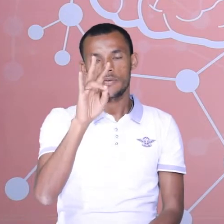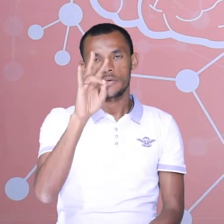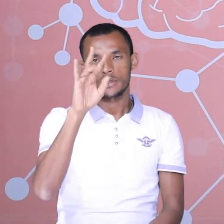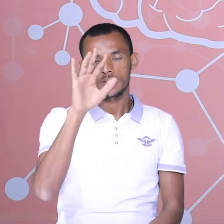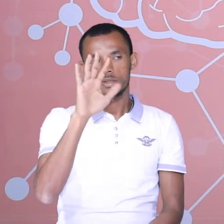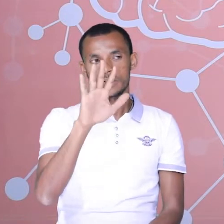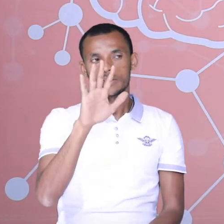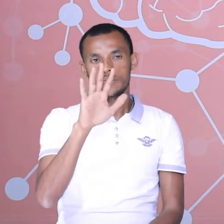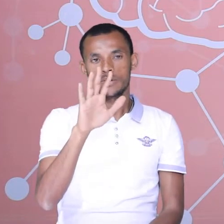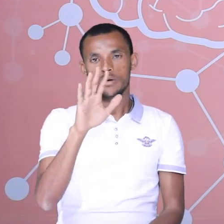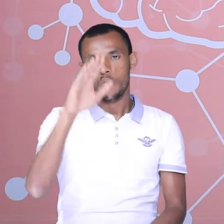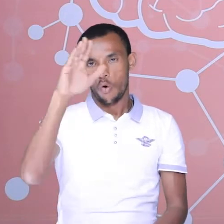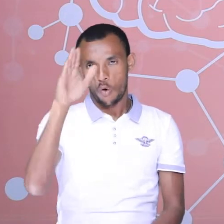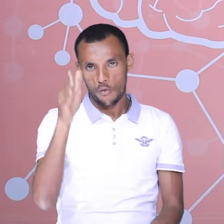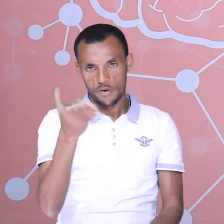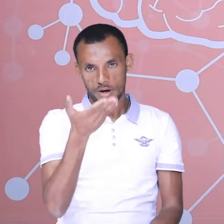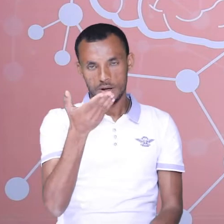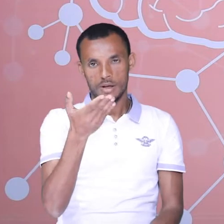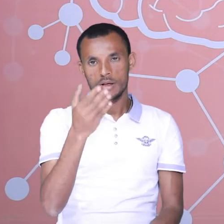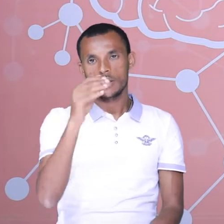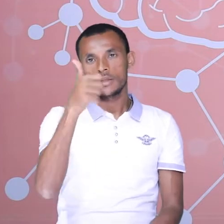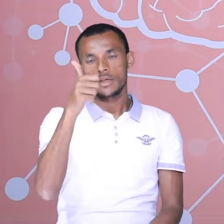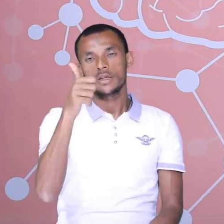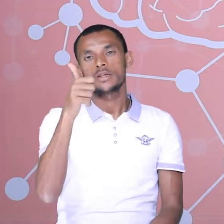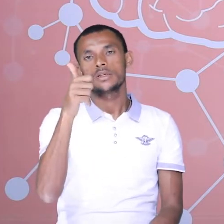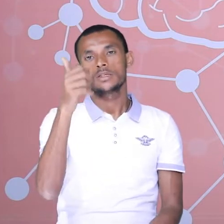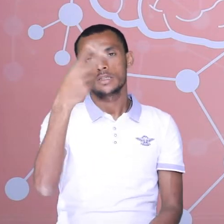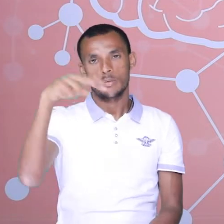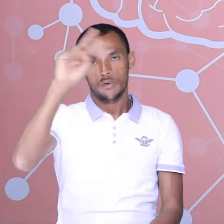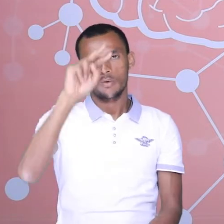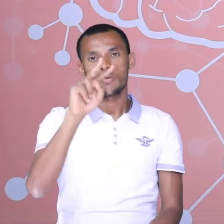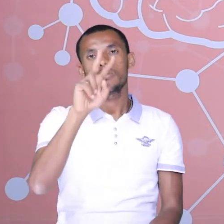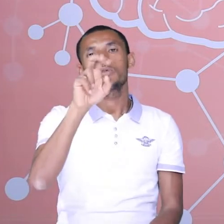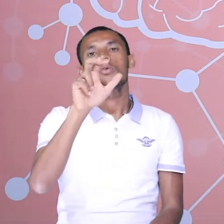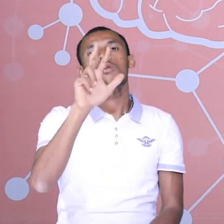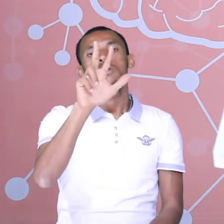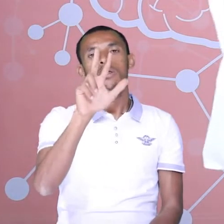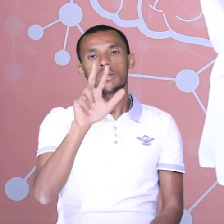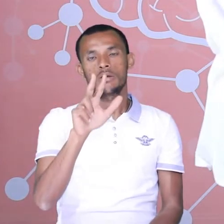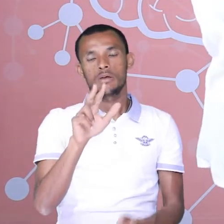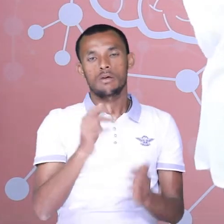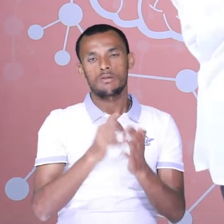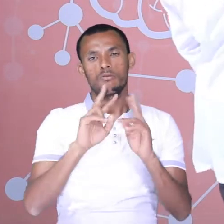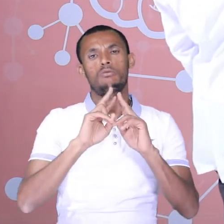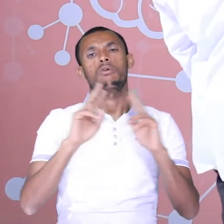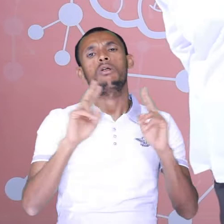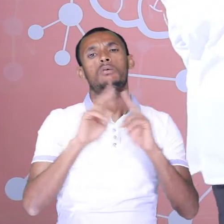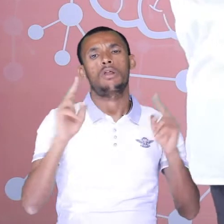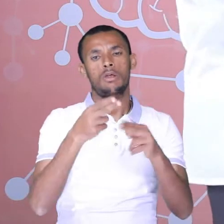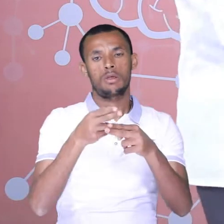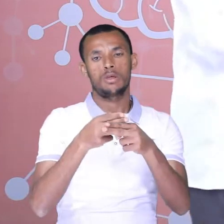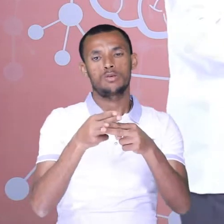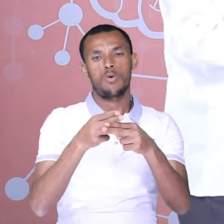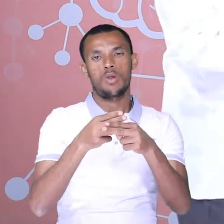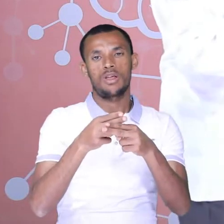2.657 over 10 to the power of 23, which is very small